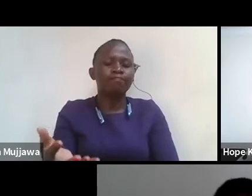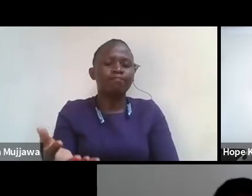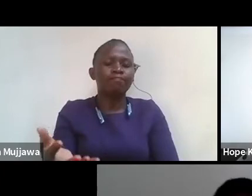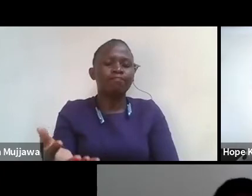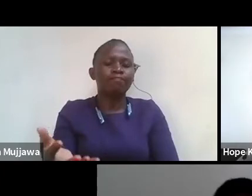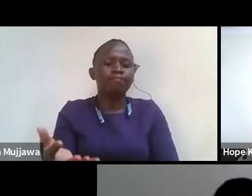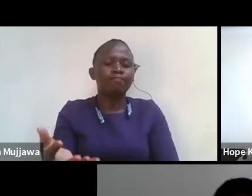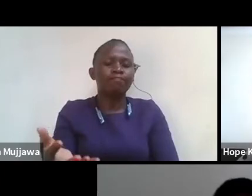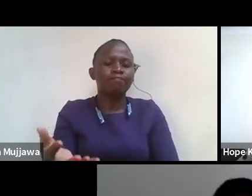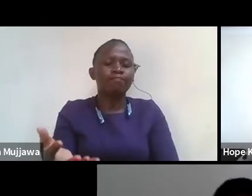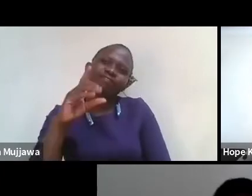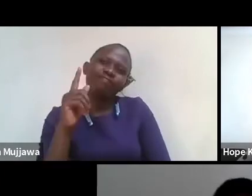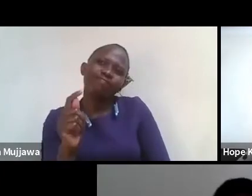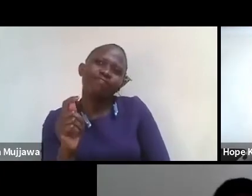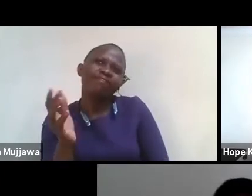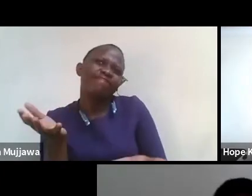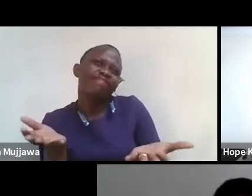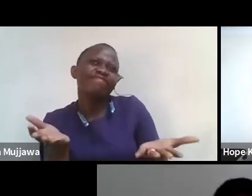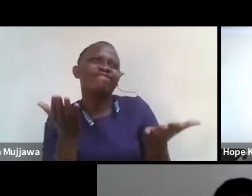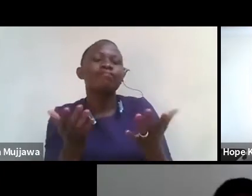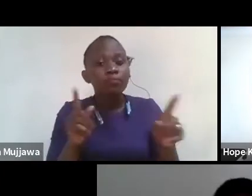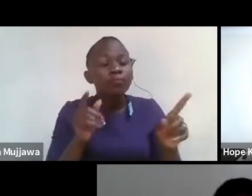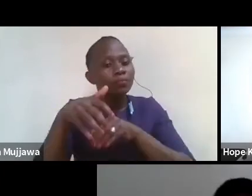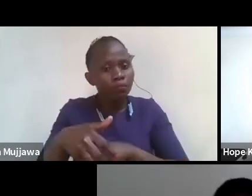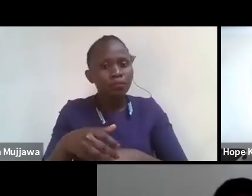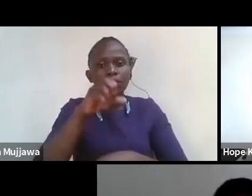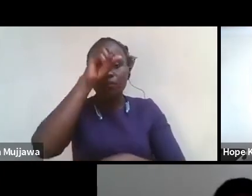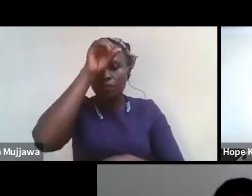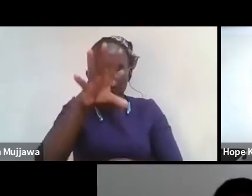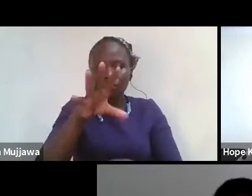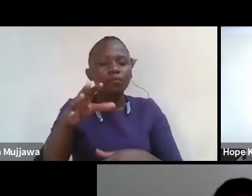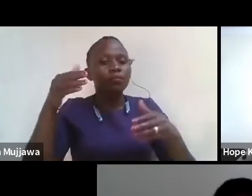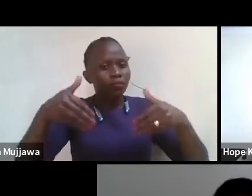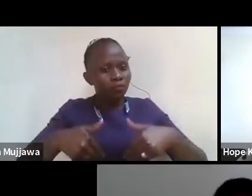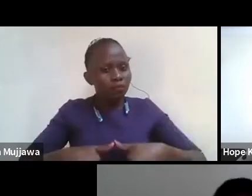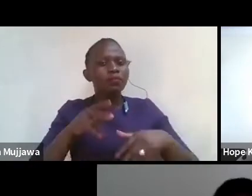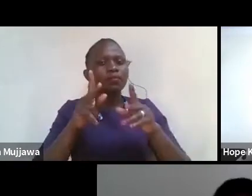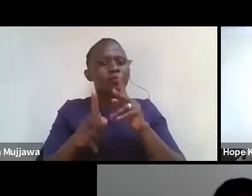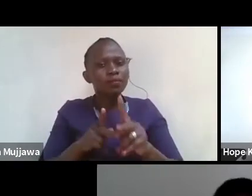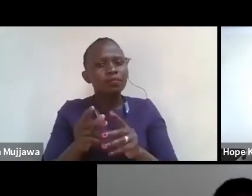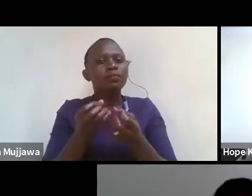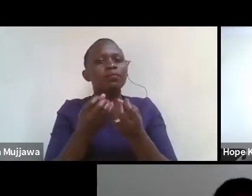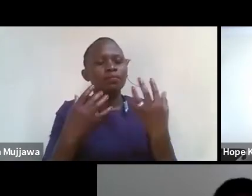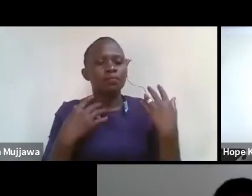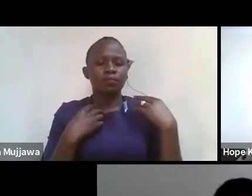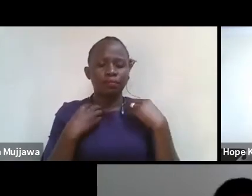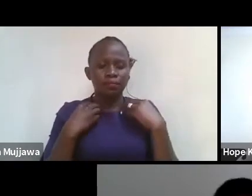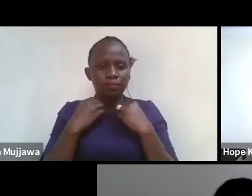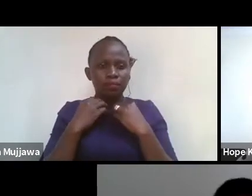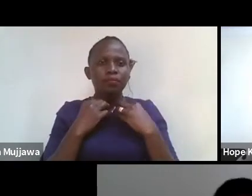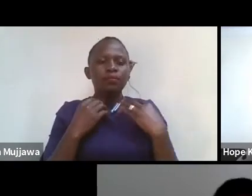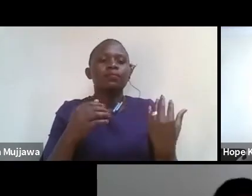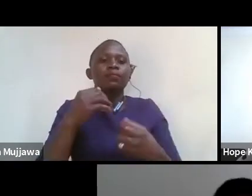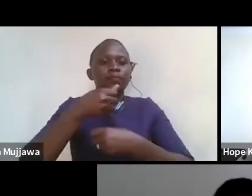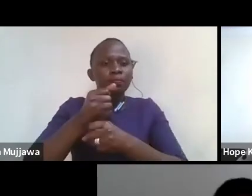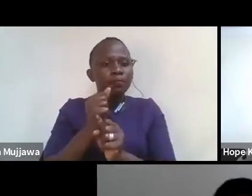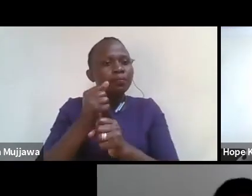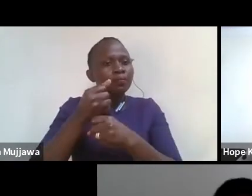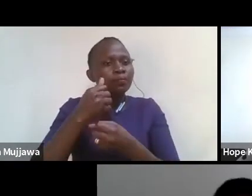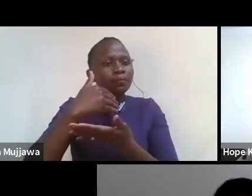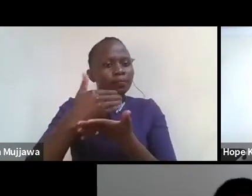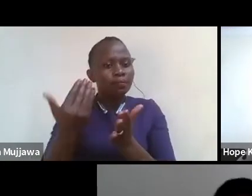were there. The manufacturing section, the other day, we were surprised by how cool that sector is, and lots of young